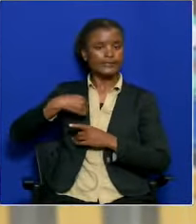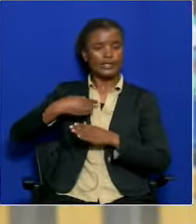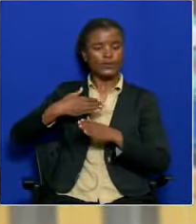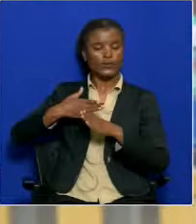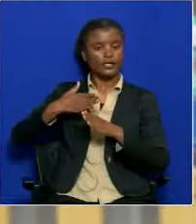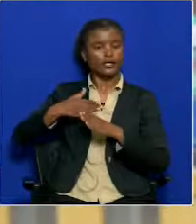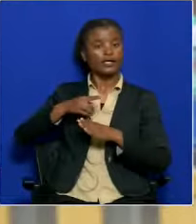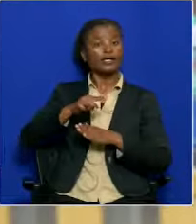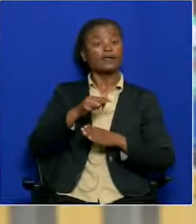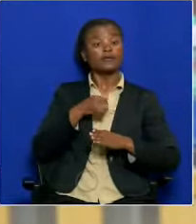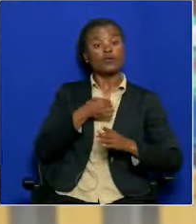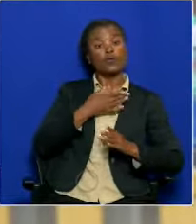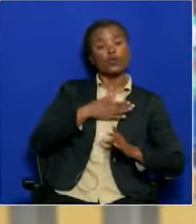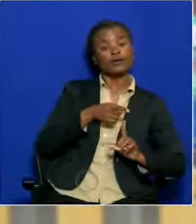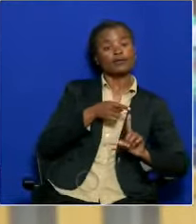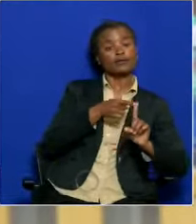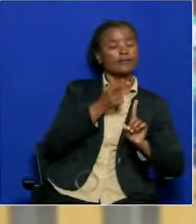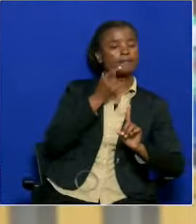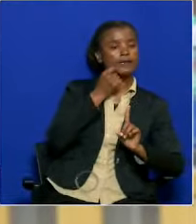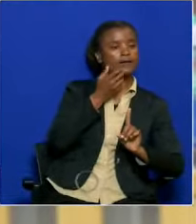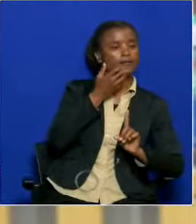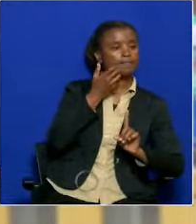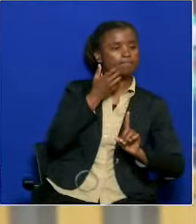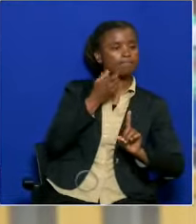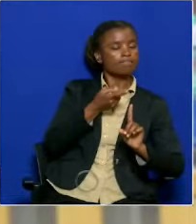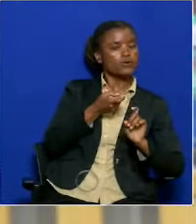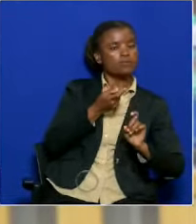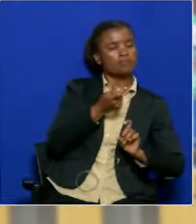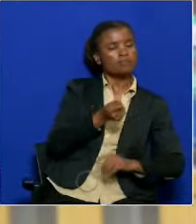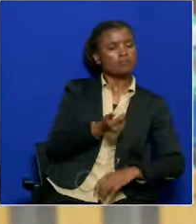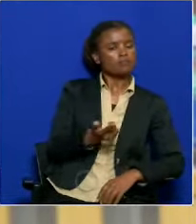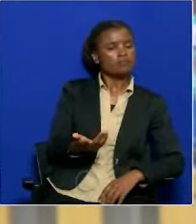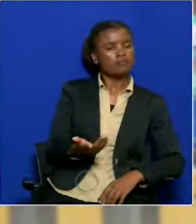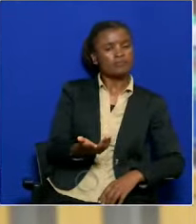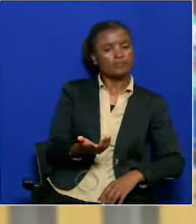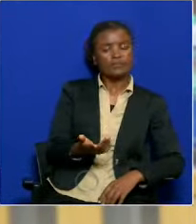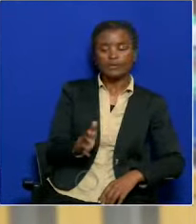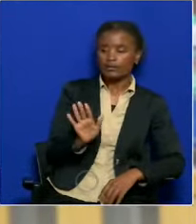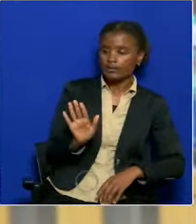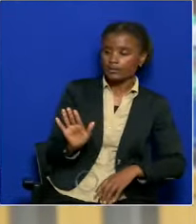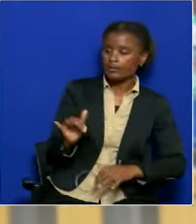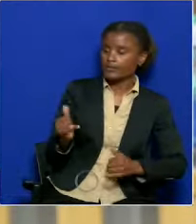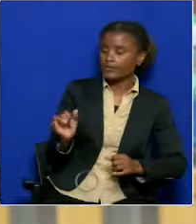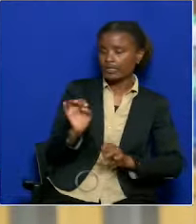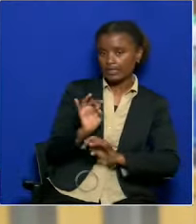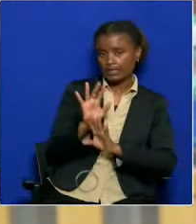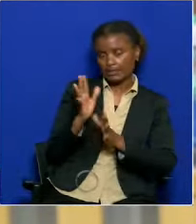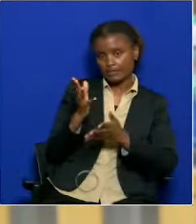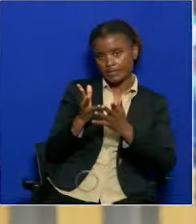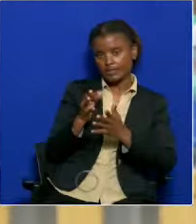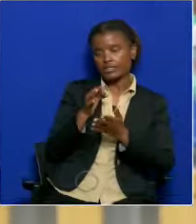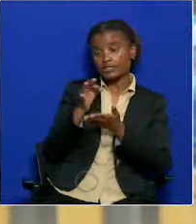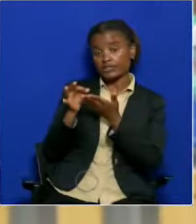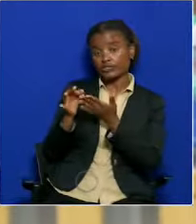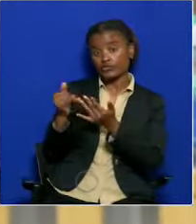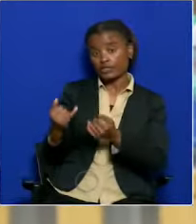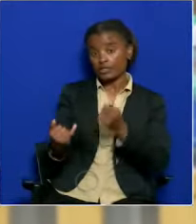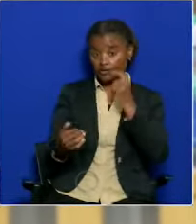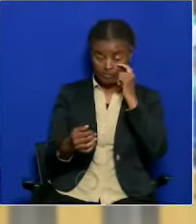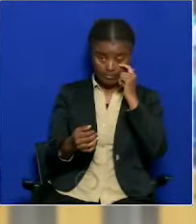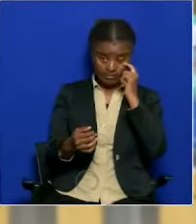paid. Yeah, Genera, just in case I wasn't clear in what I'm putting to you, what I'm putting to you